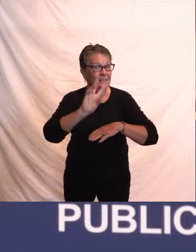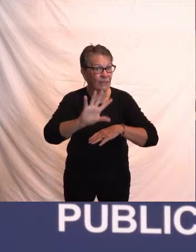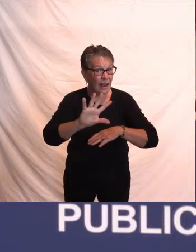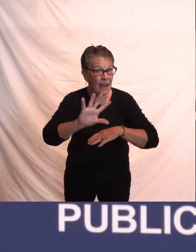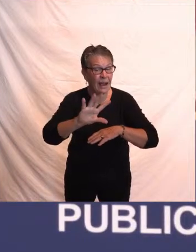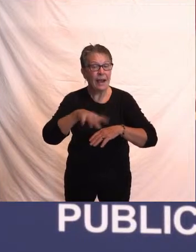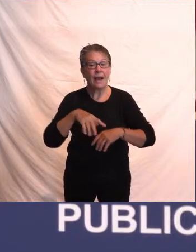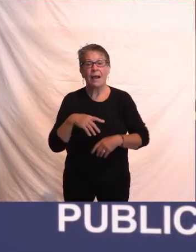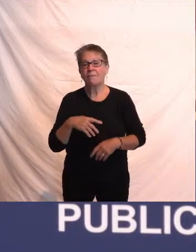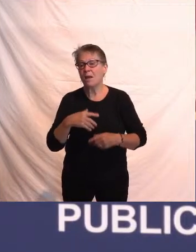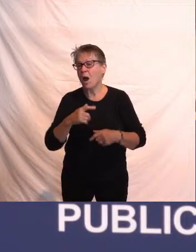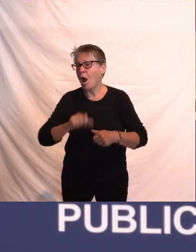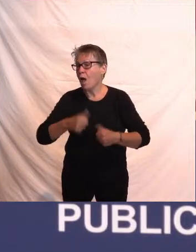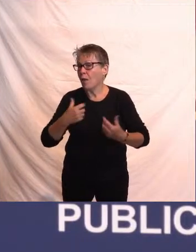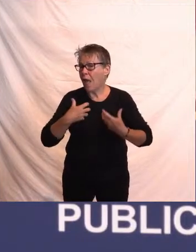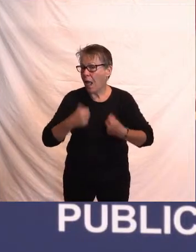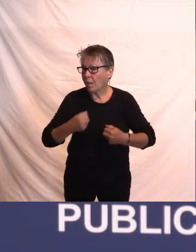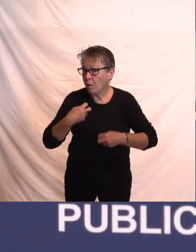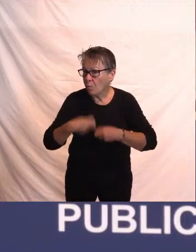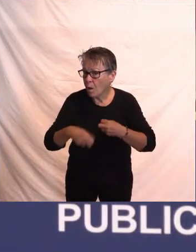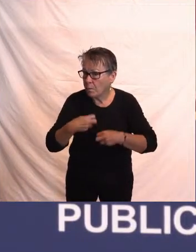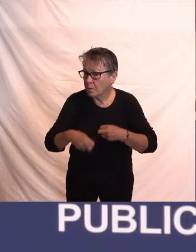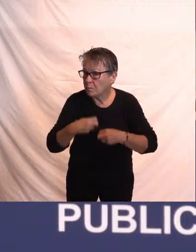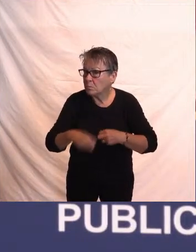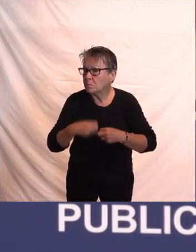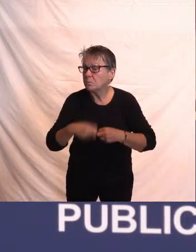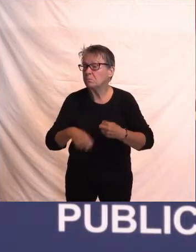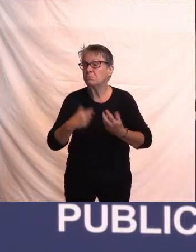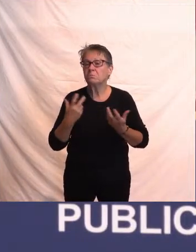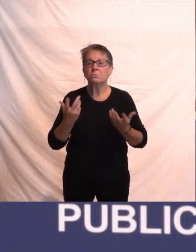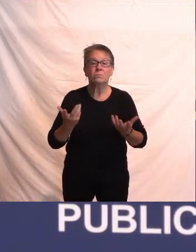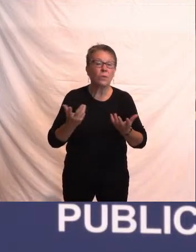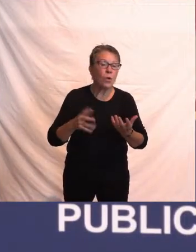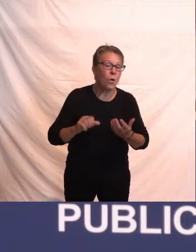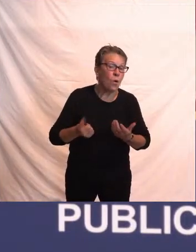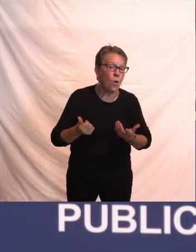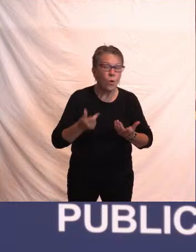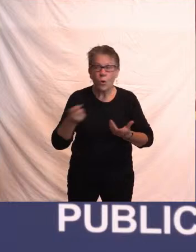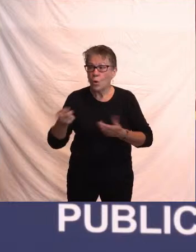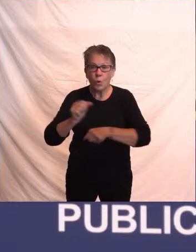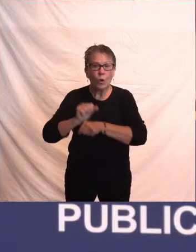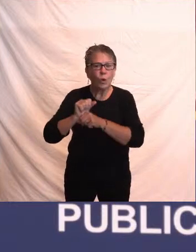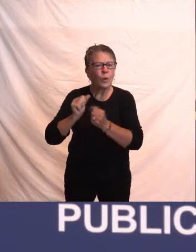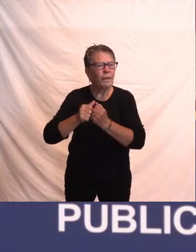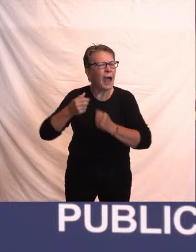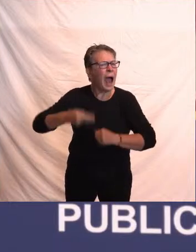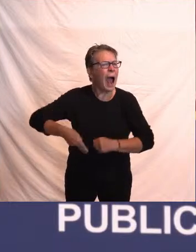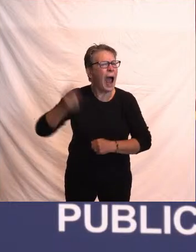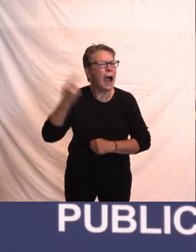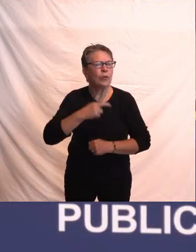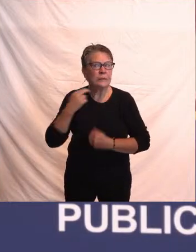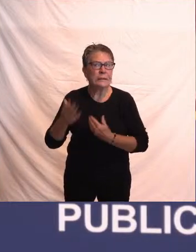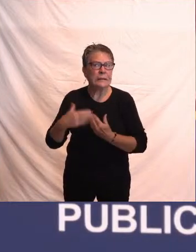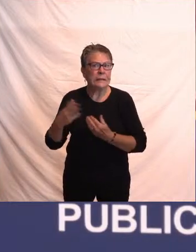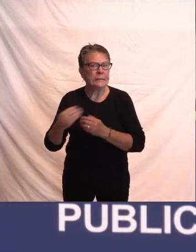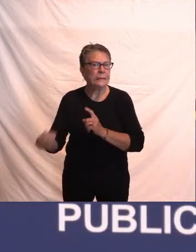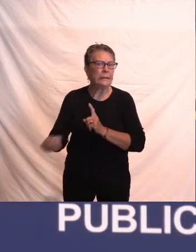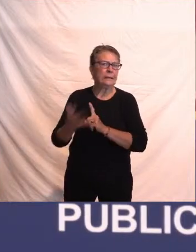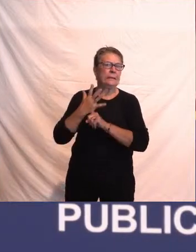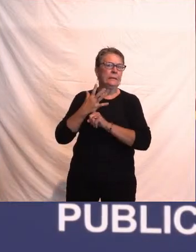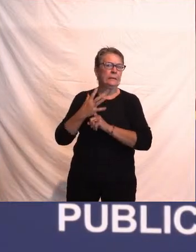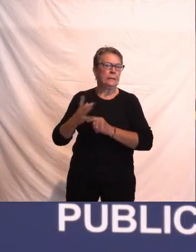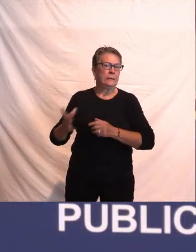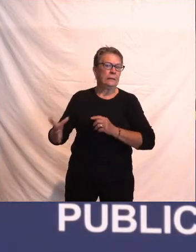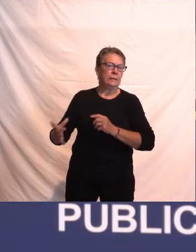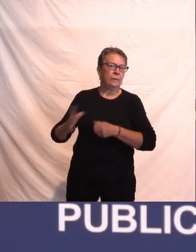risk for severe COVID, or those who work in jobs that places them at higher risk, including